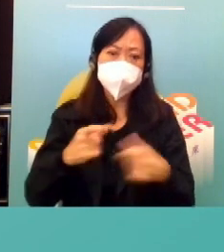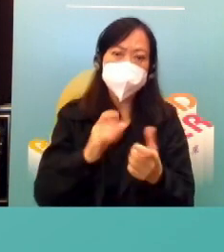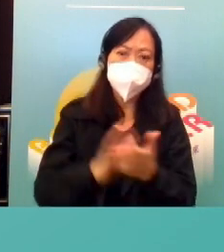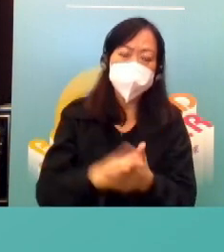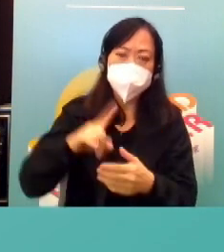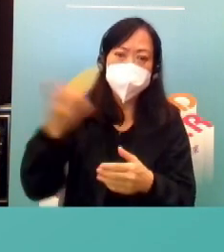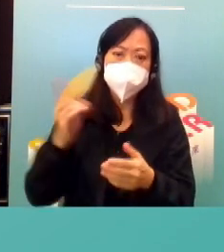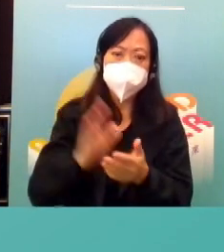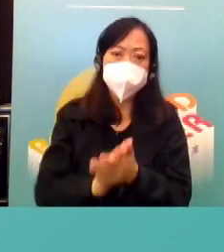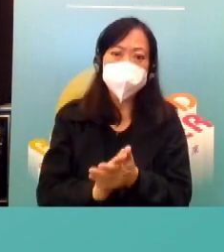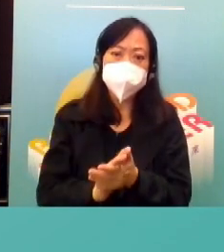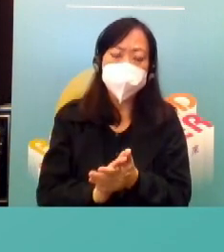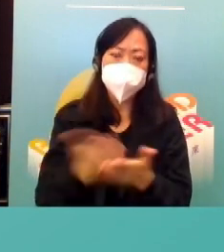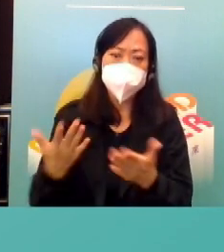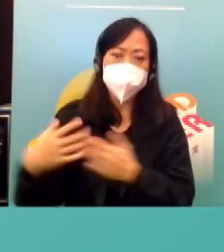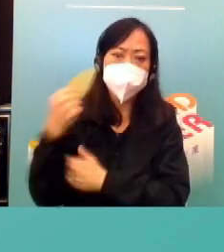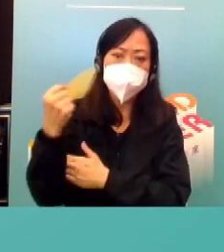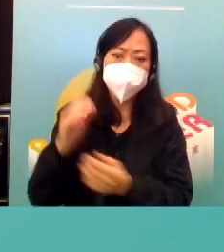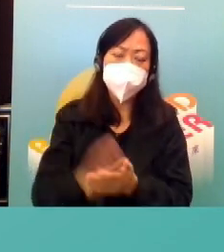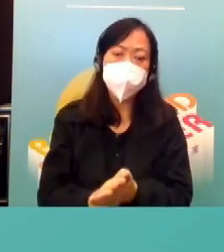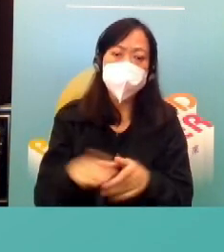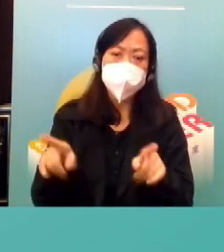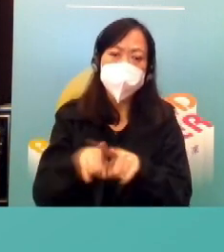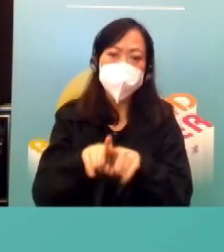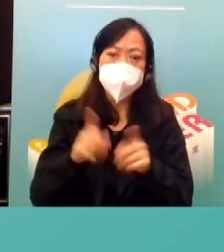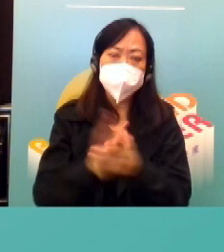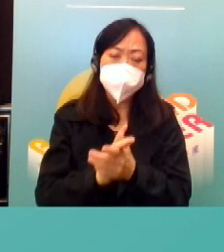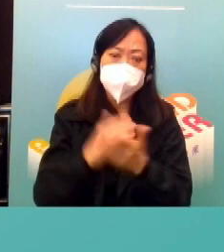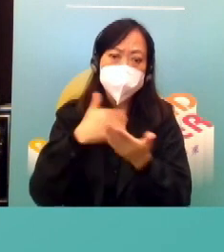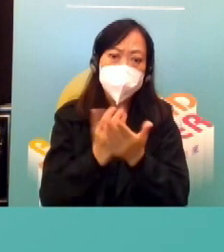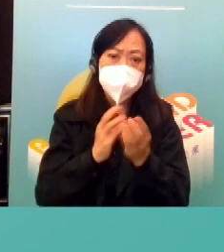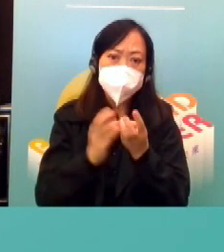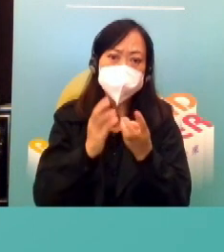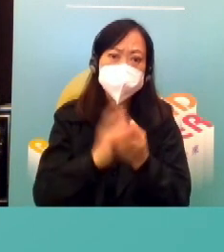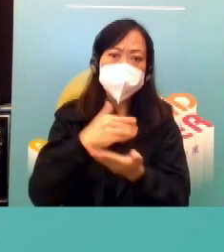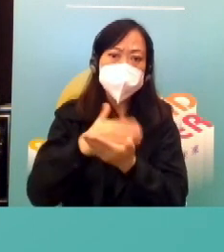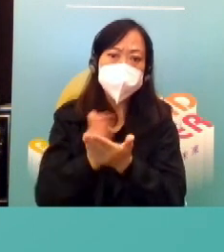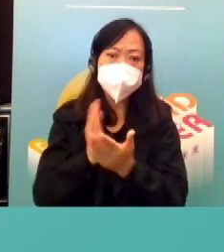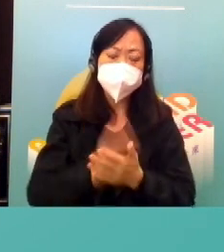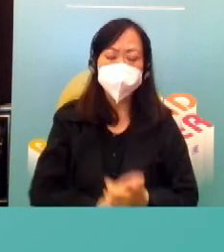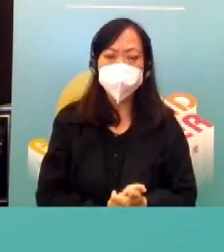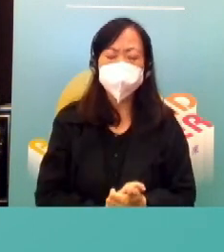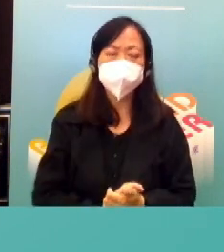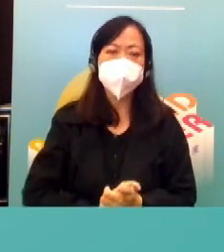be a very important way to think about the scale up. And so with that, I'm going to actually turn to our first